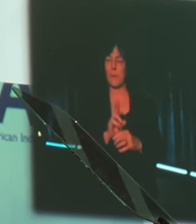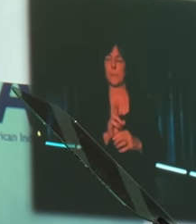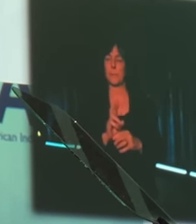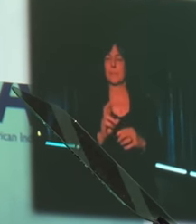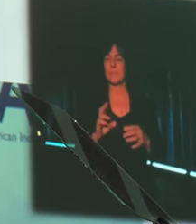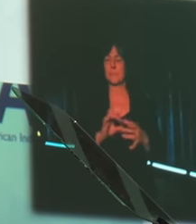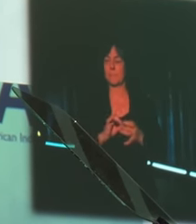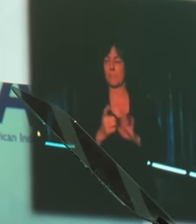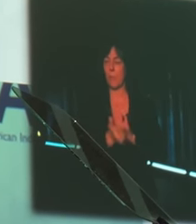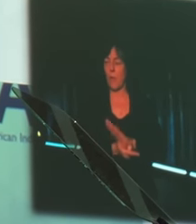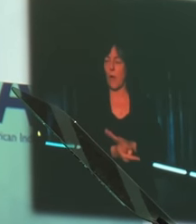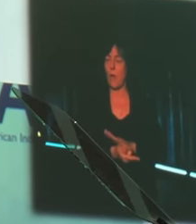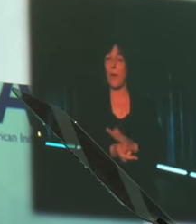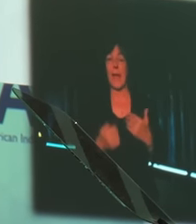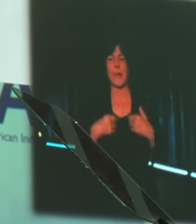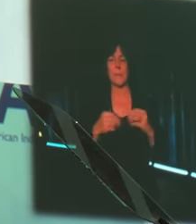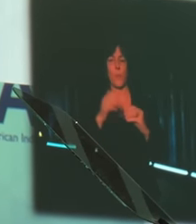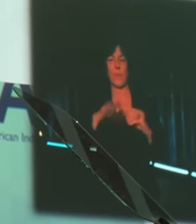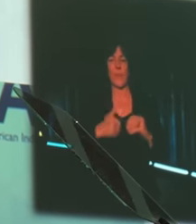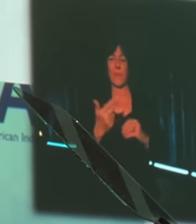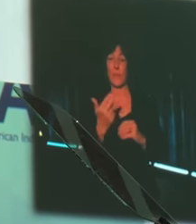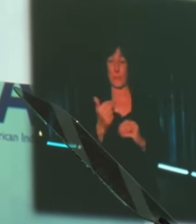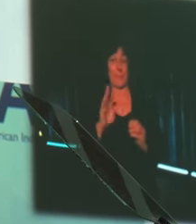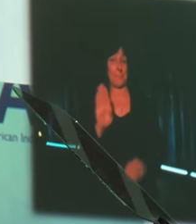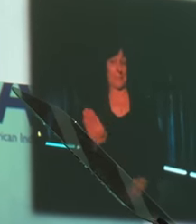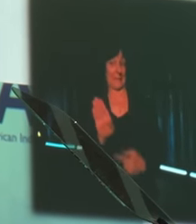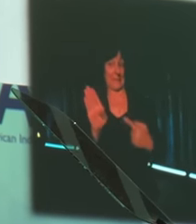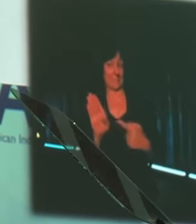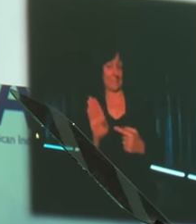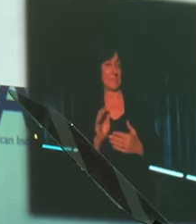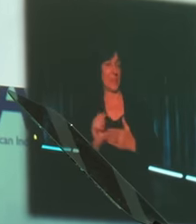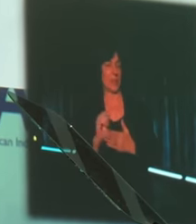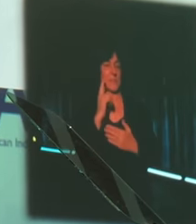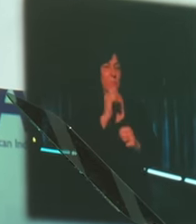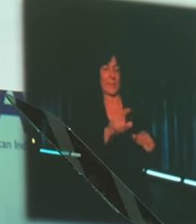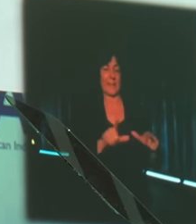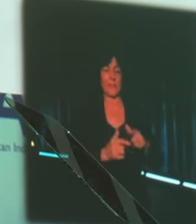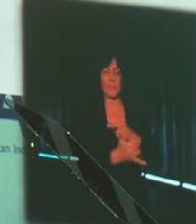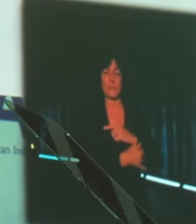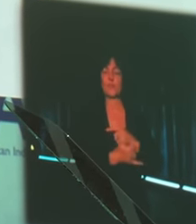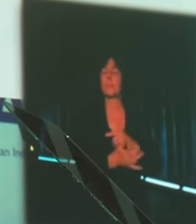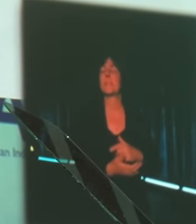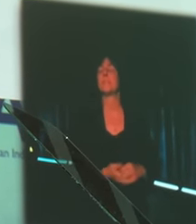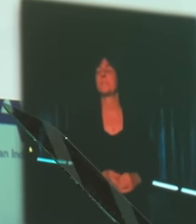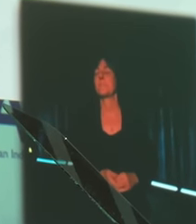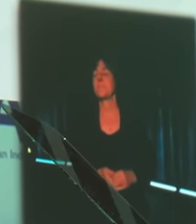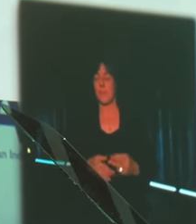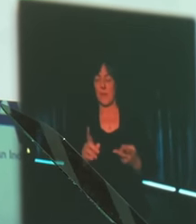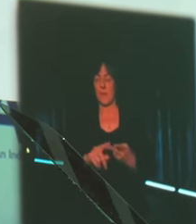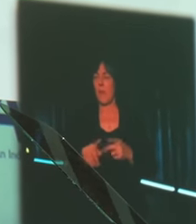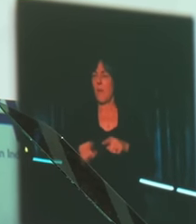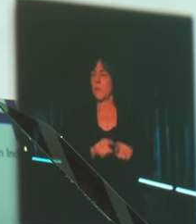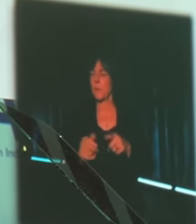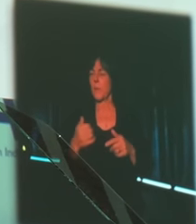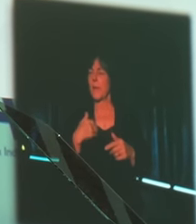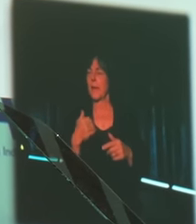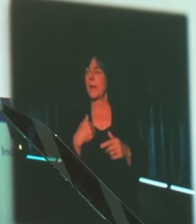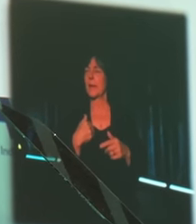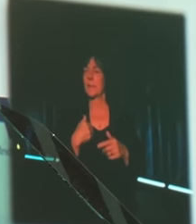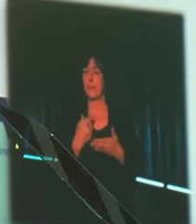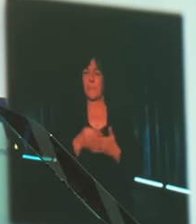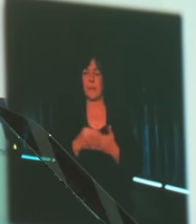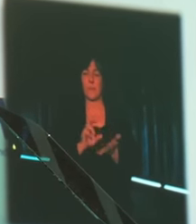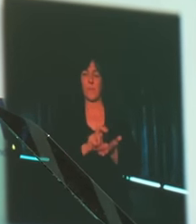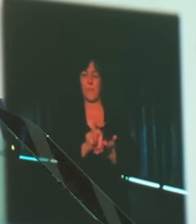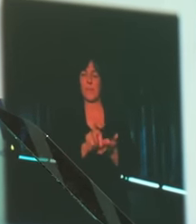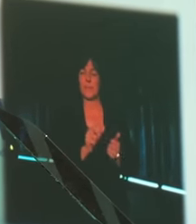has actually more than $13 billion for Indian country, also has money to invest